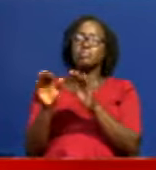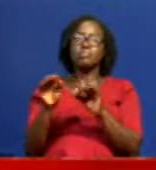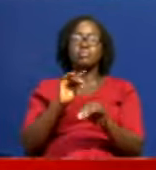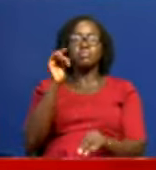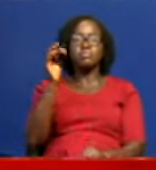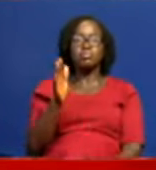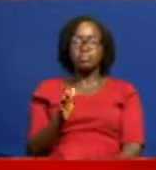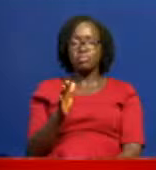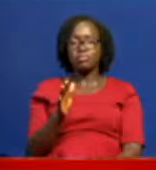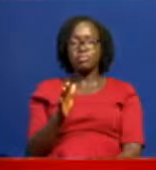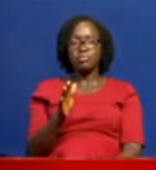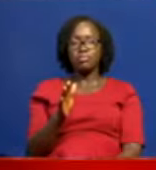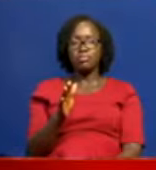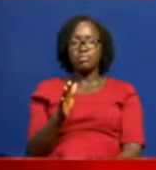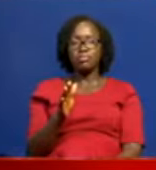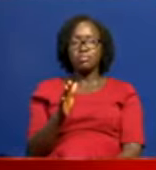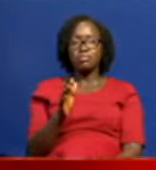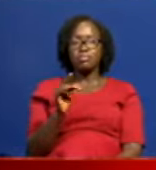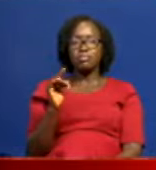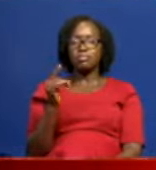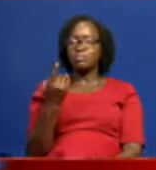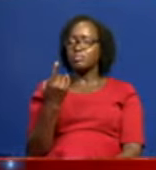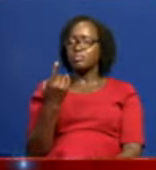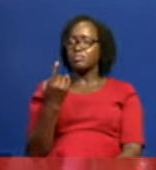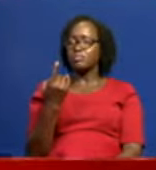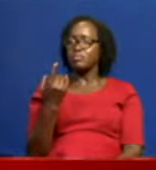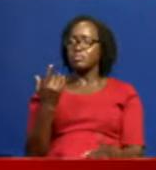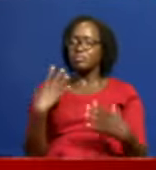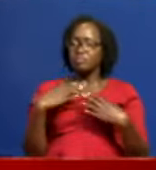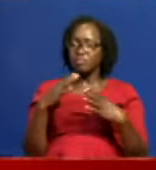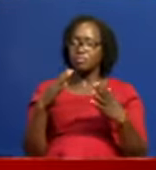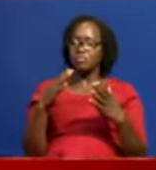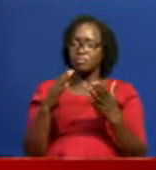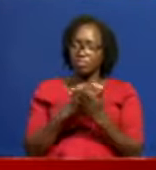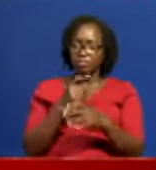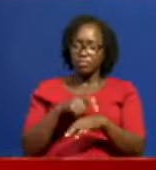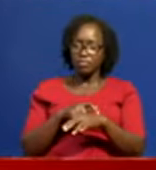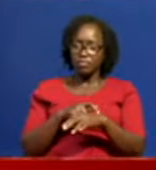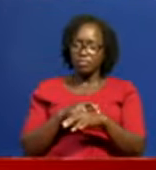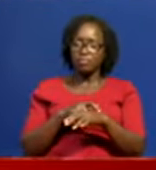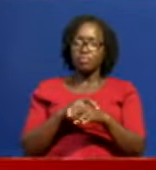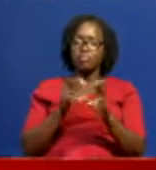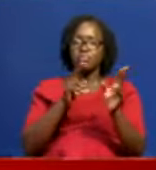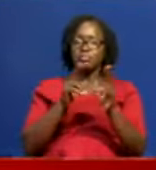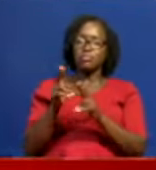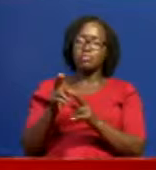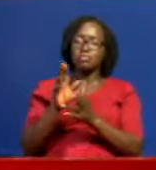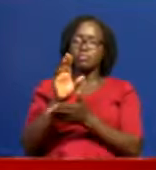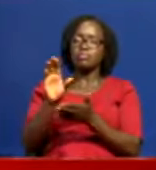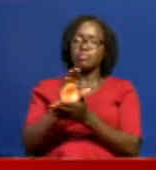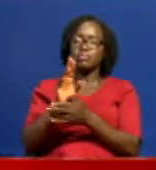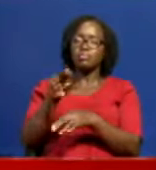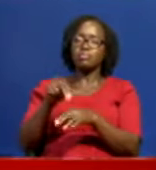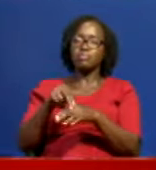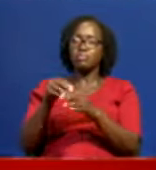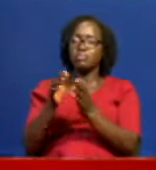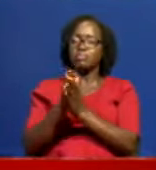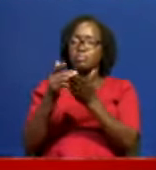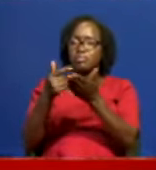Kenyans, the ones we sometimes call ordinary, at the center of all national